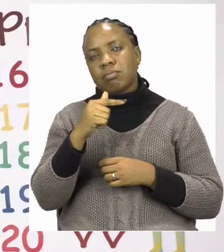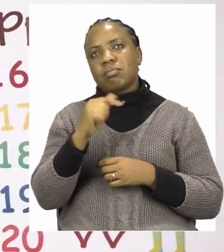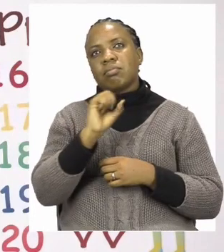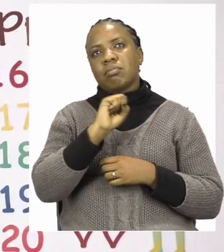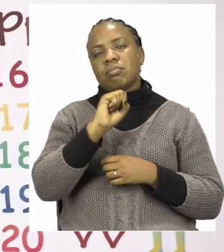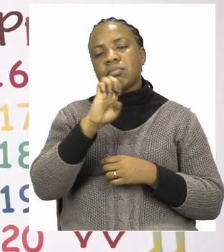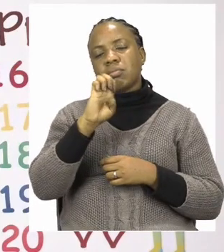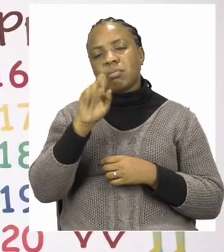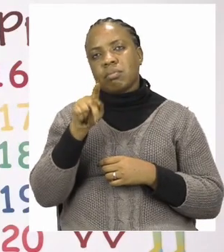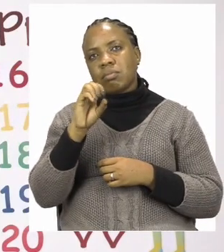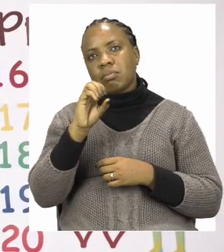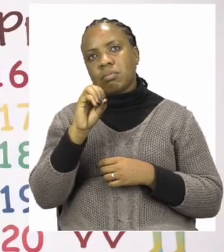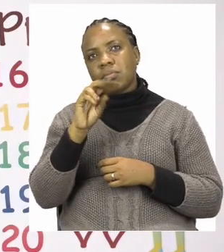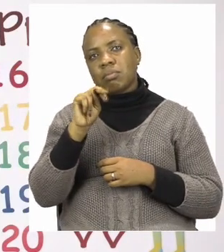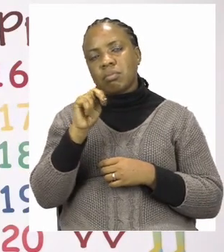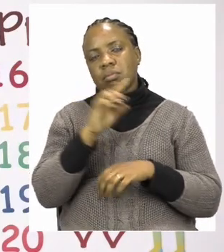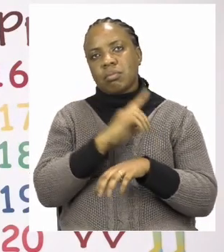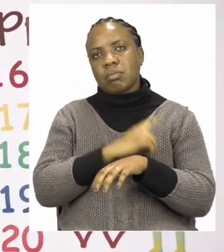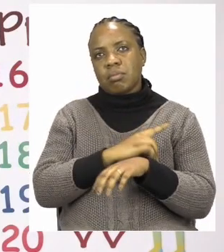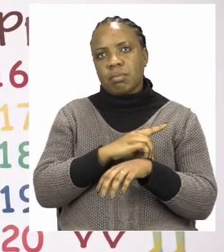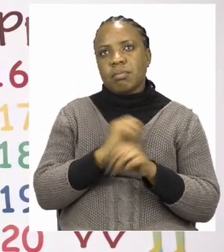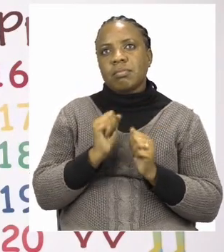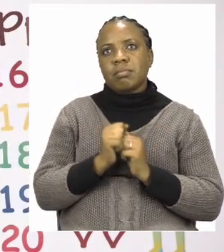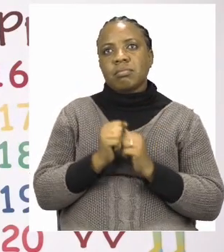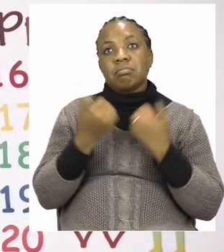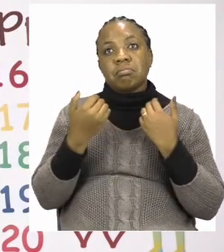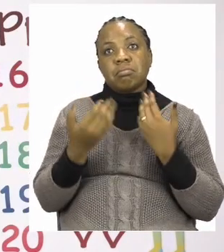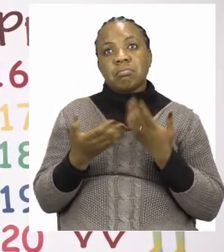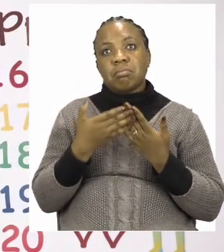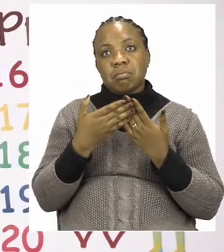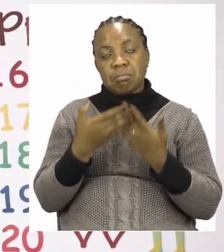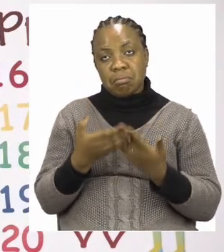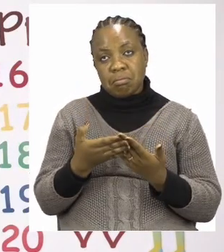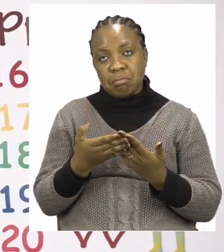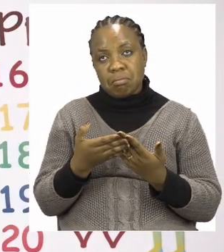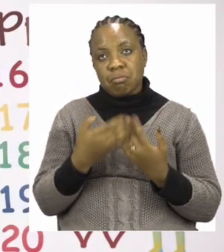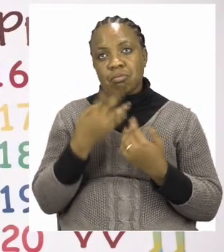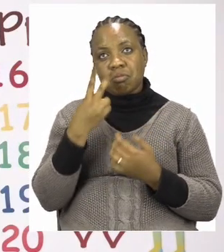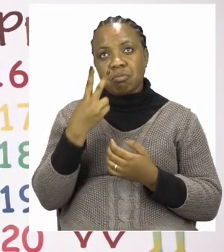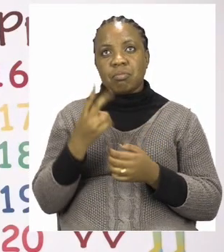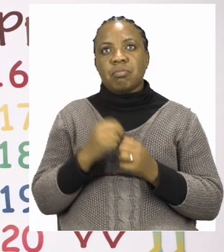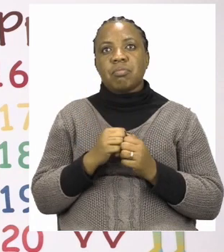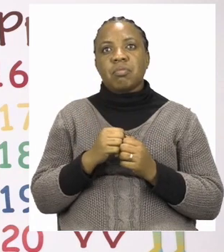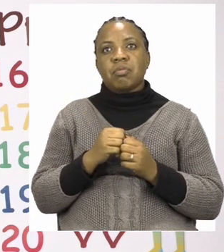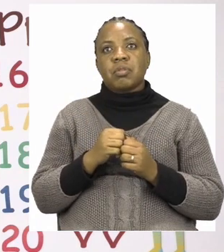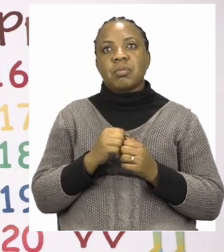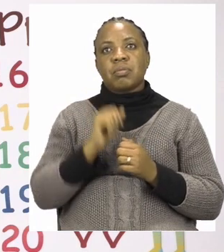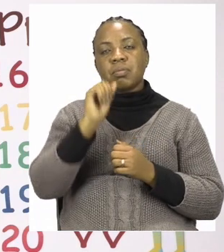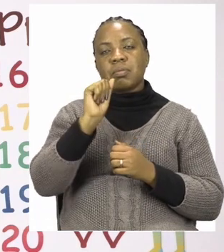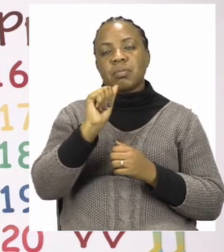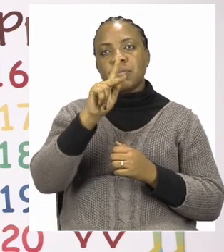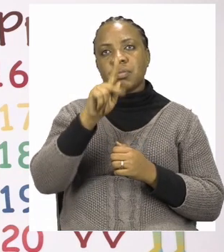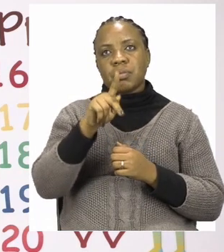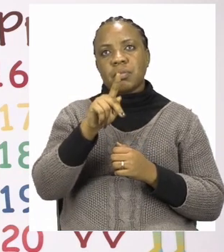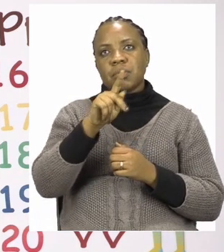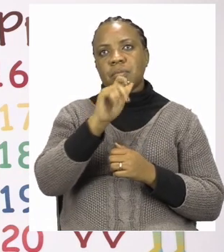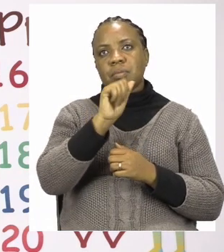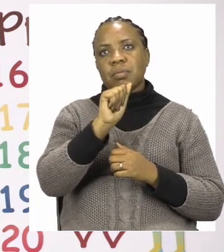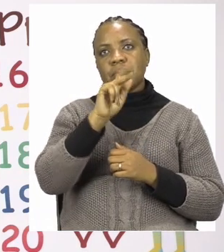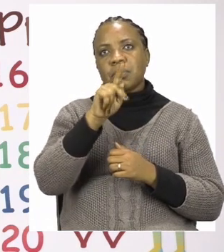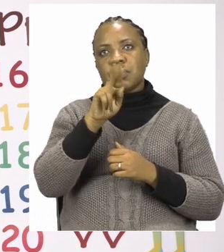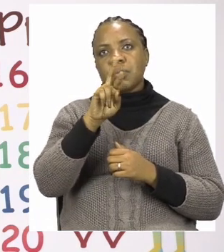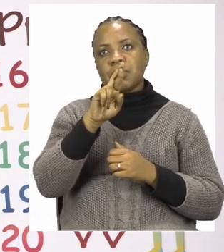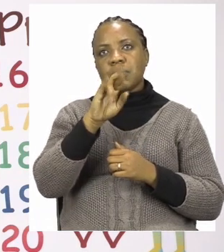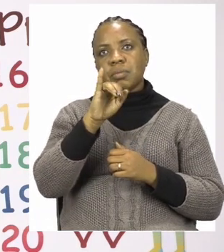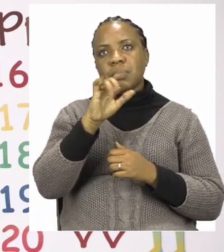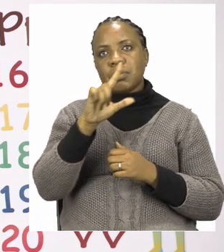at least 2. We're going to do April and June together. I also have them up here